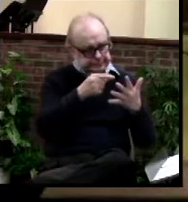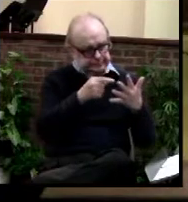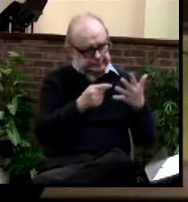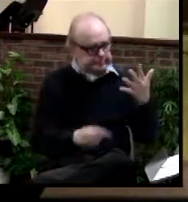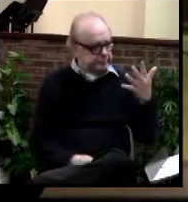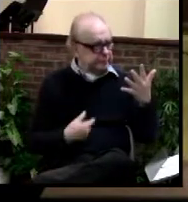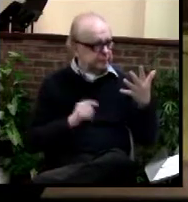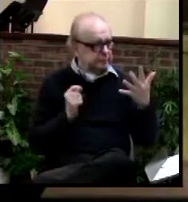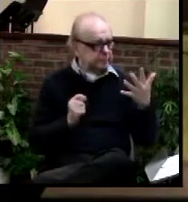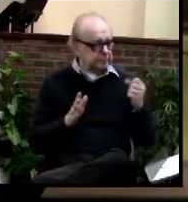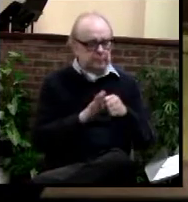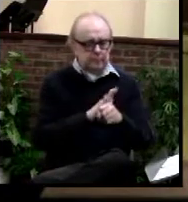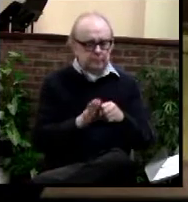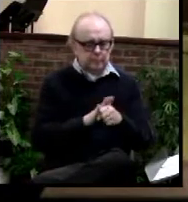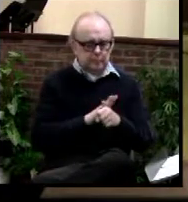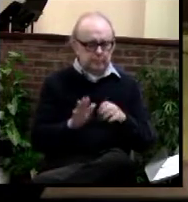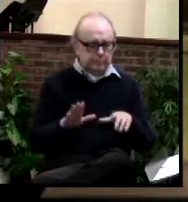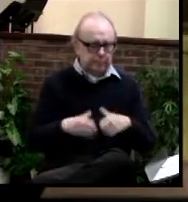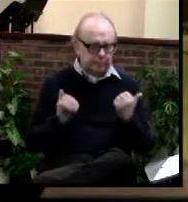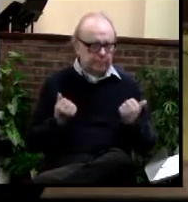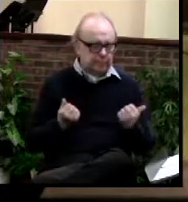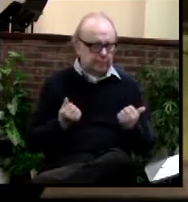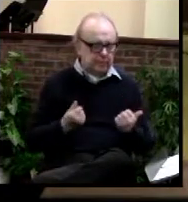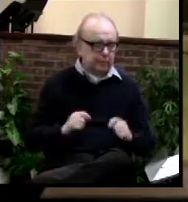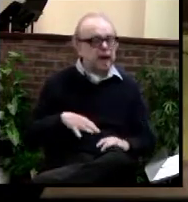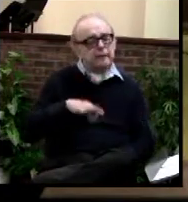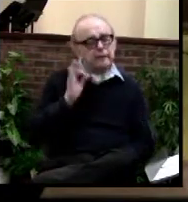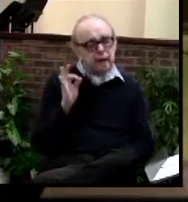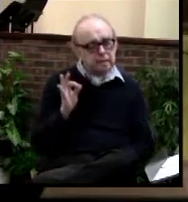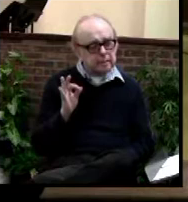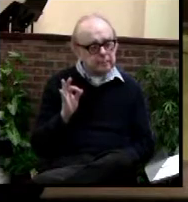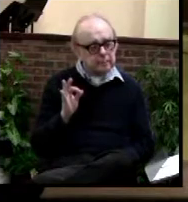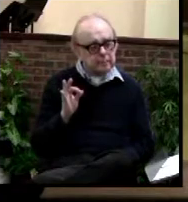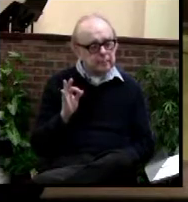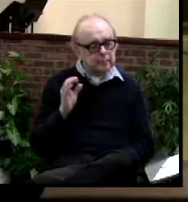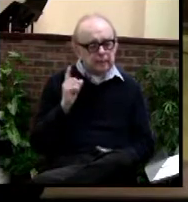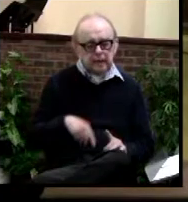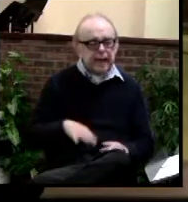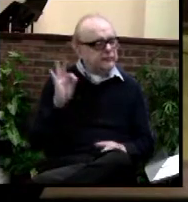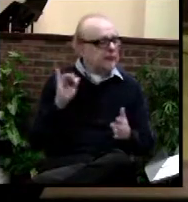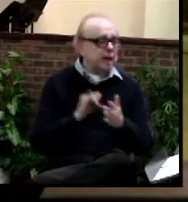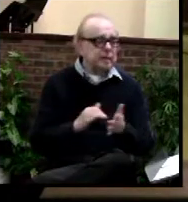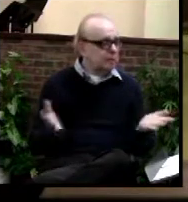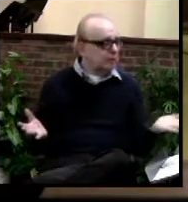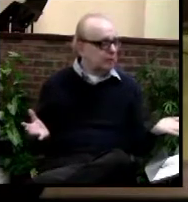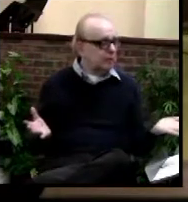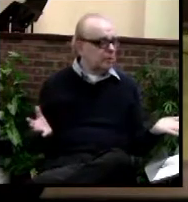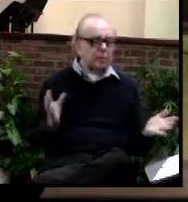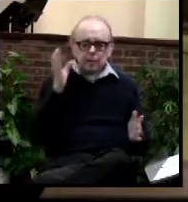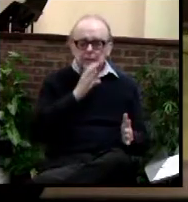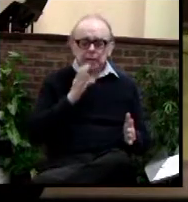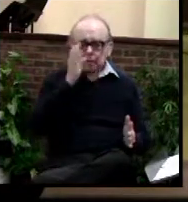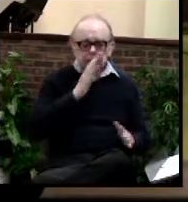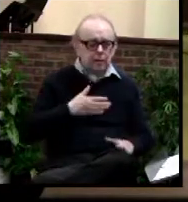We try to fill up those things in our life trying to find. And we can't find it. We're looking for